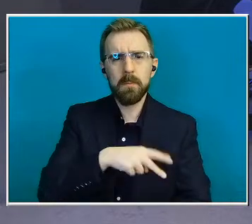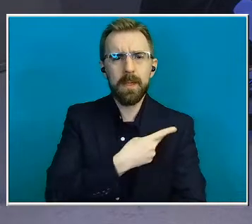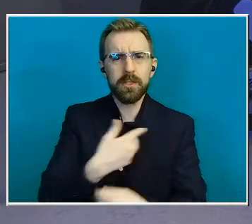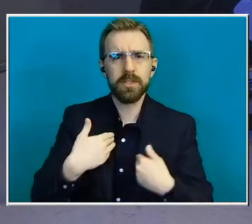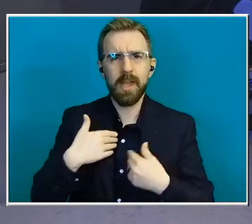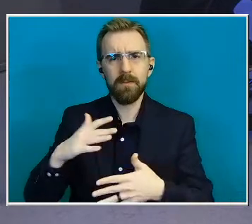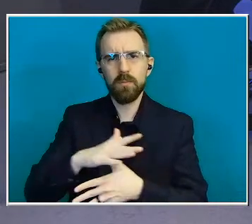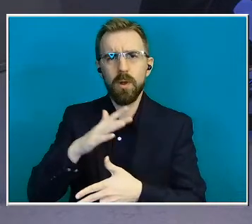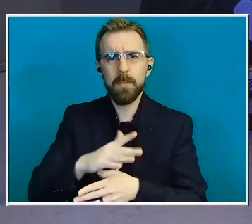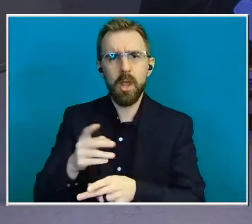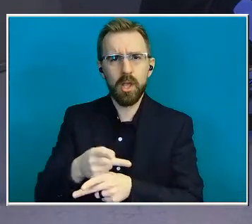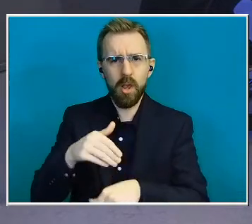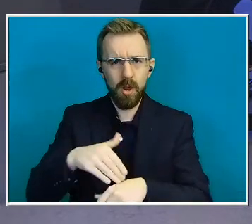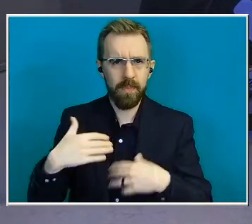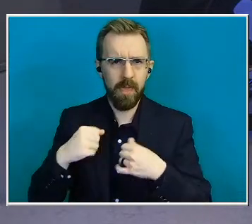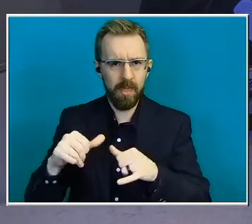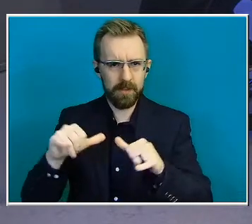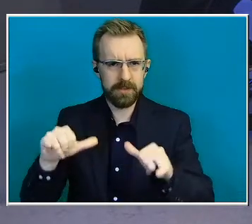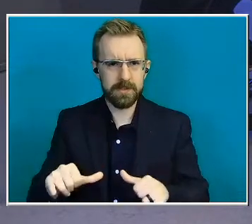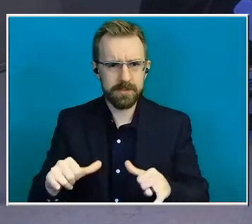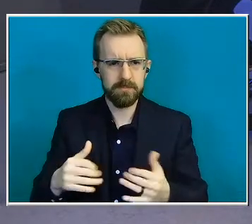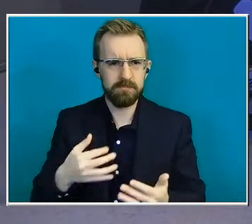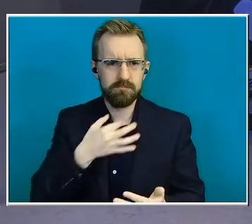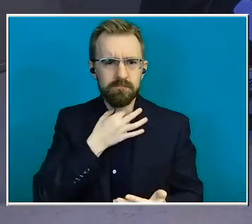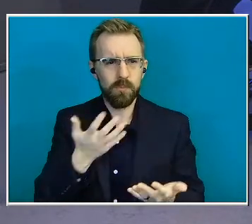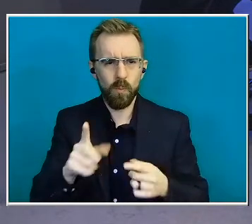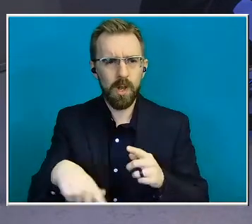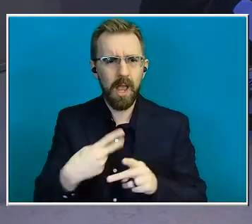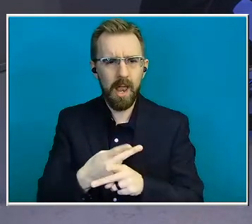system? What kind of population are we seeing there that has food